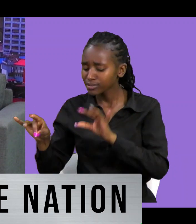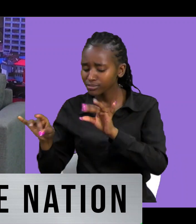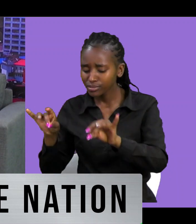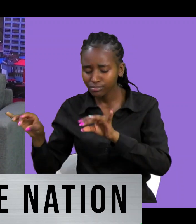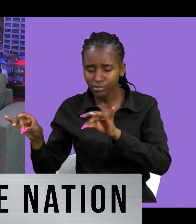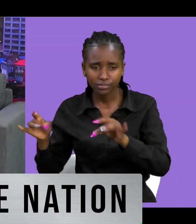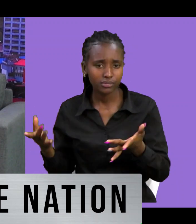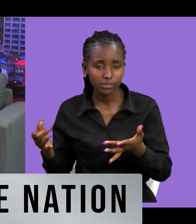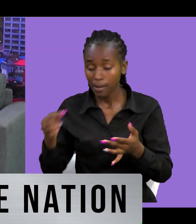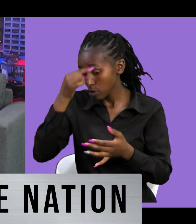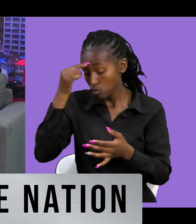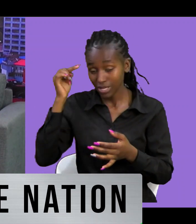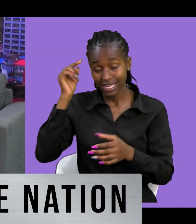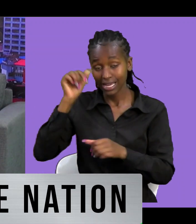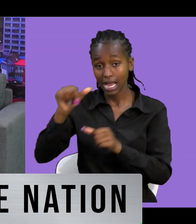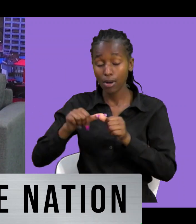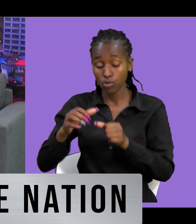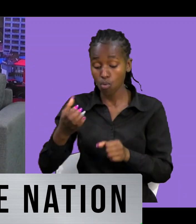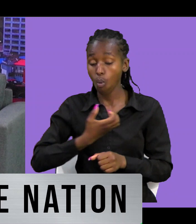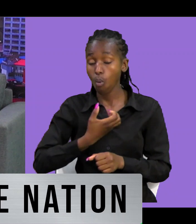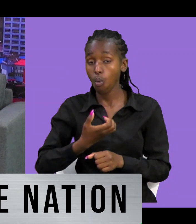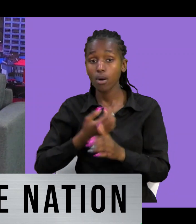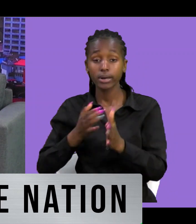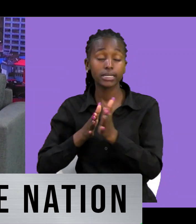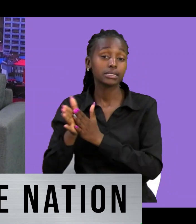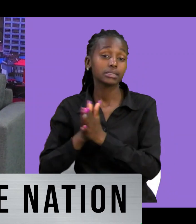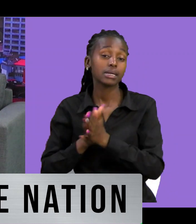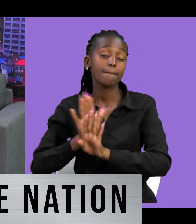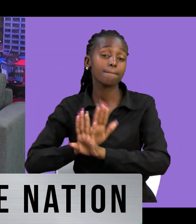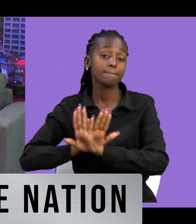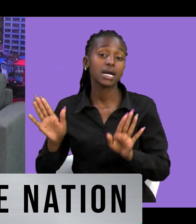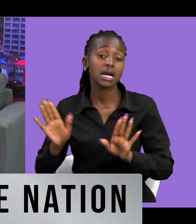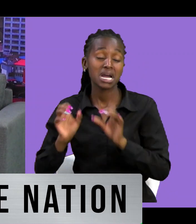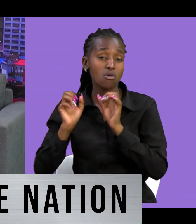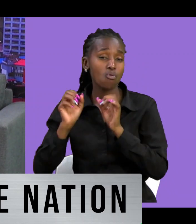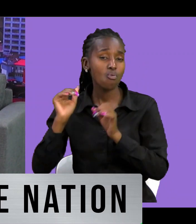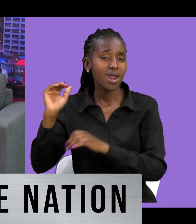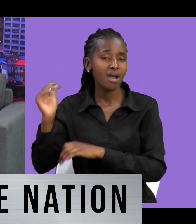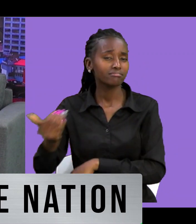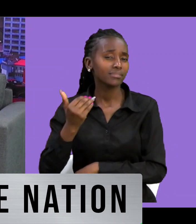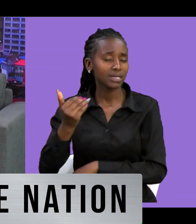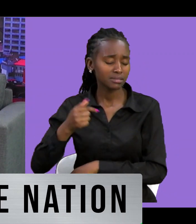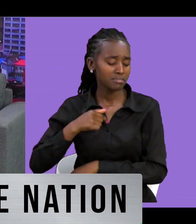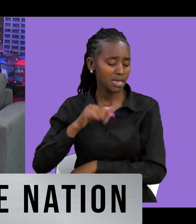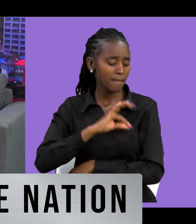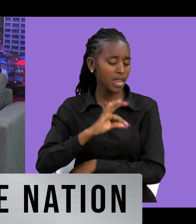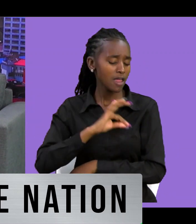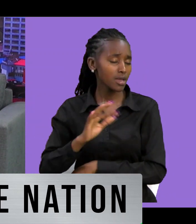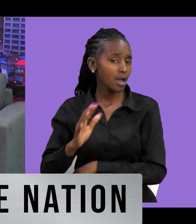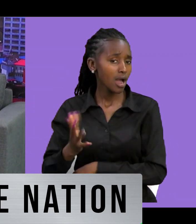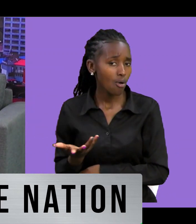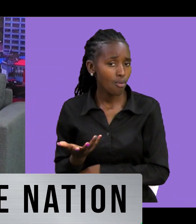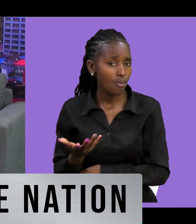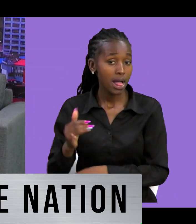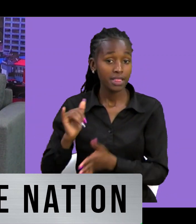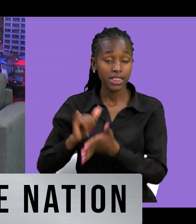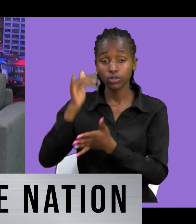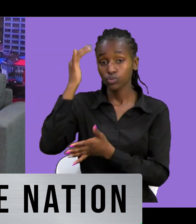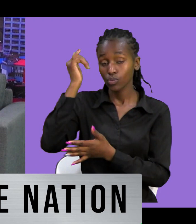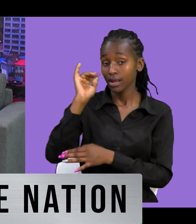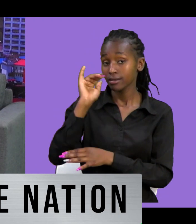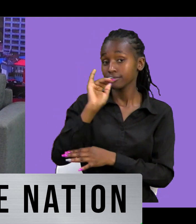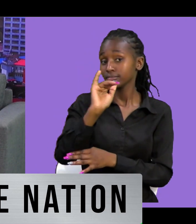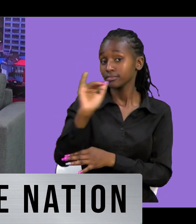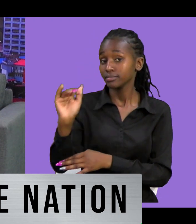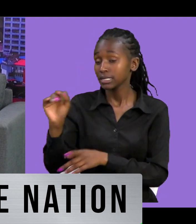with their interest. Everyone wants to go with what works for them. What am I going to benefit from this? And for instance, the way you were saying about